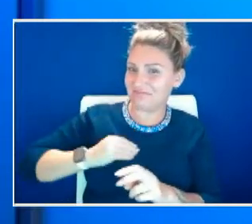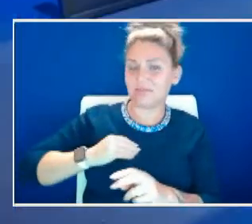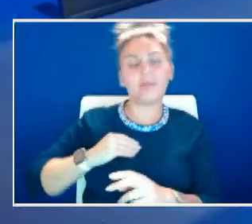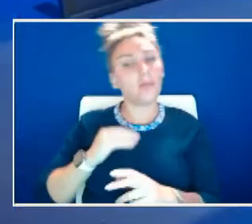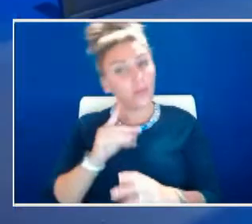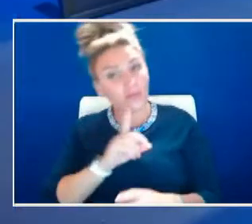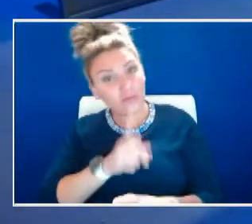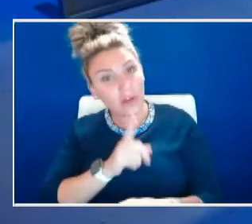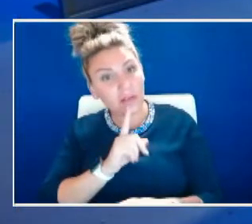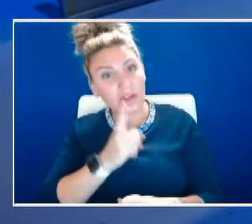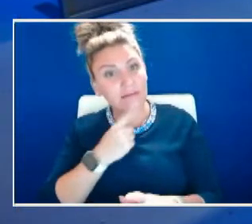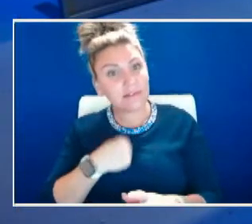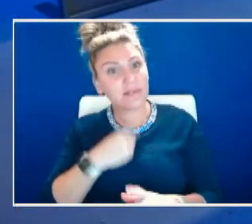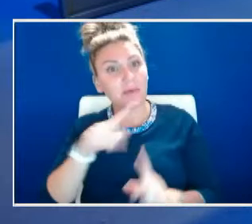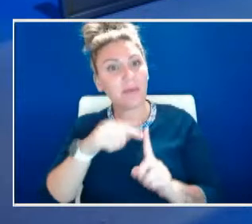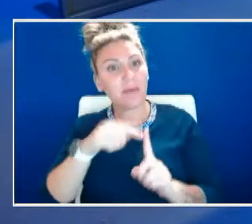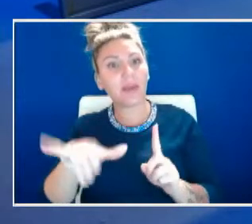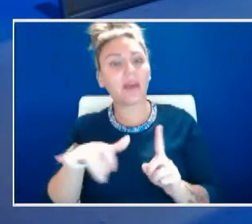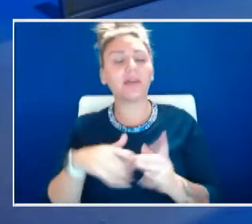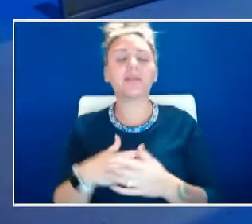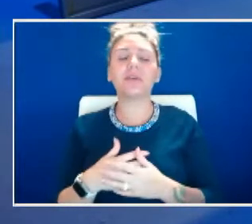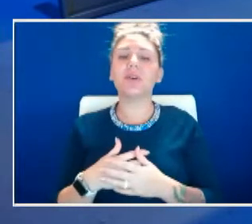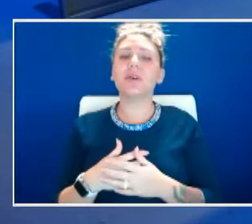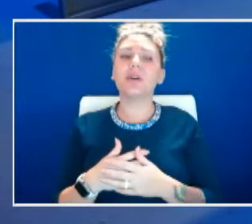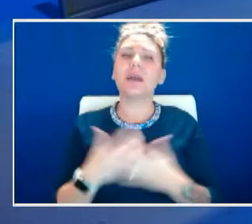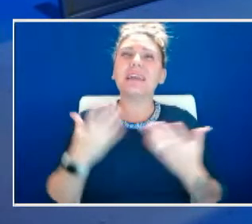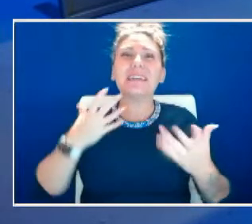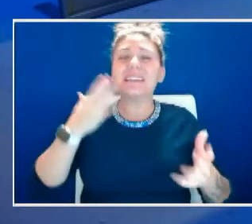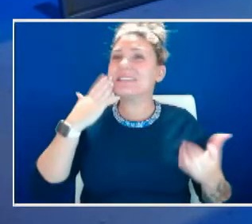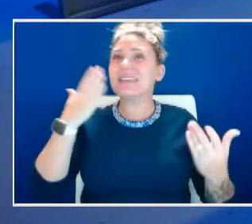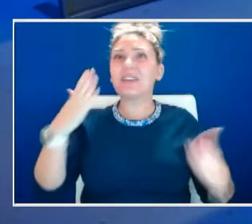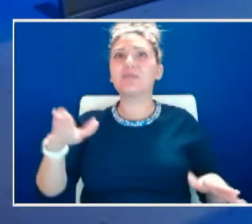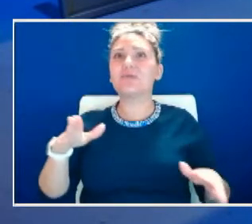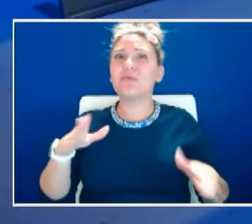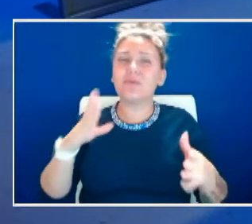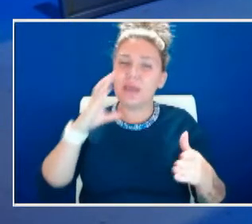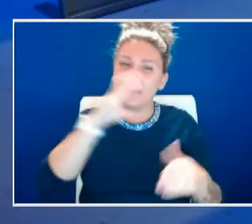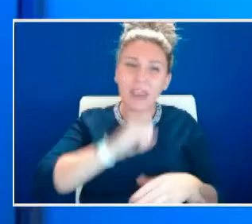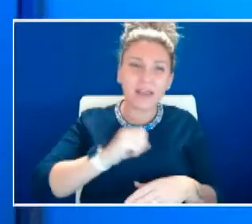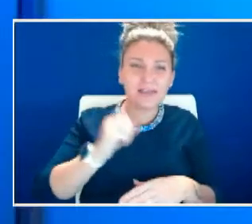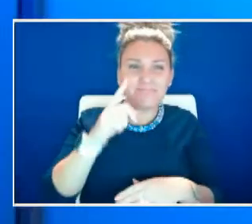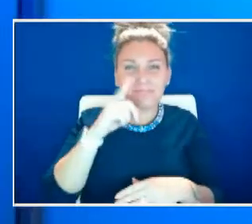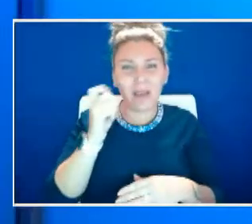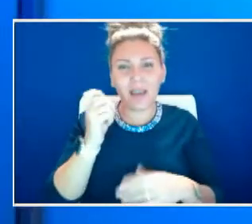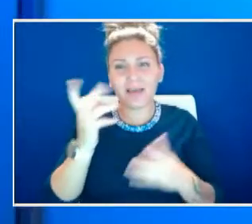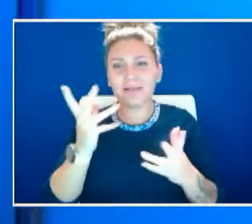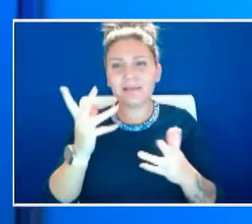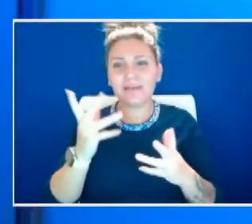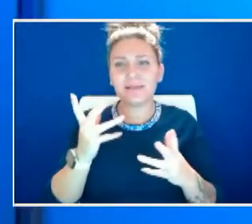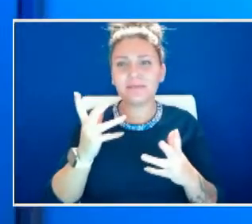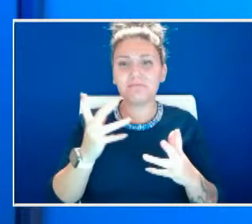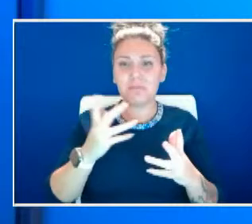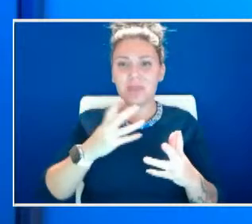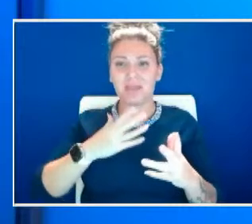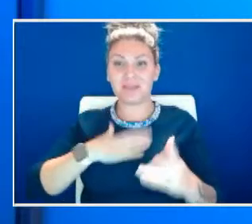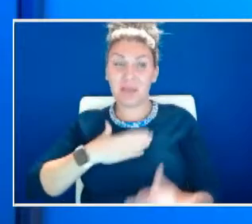more about that. I don't know. I guess because I guess it was my best